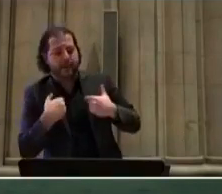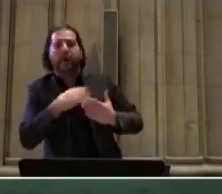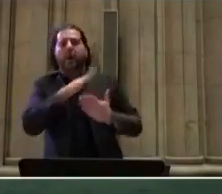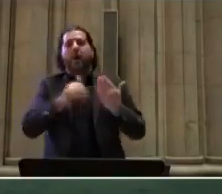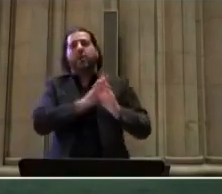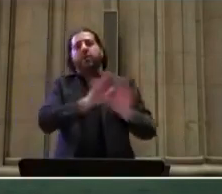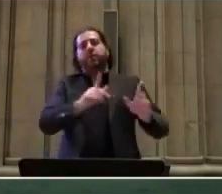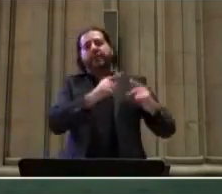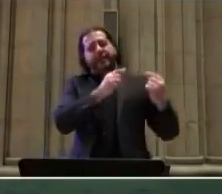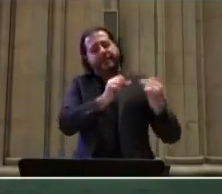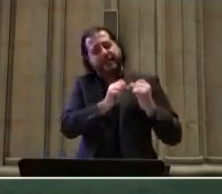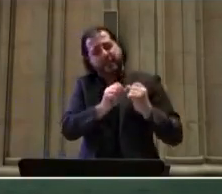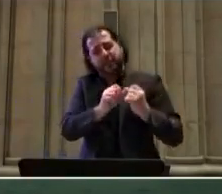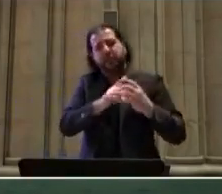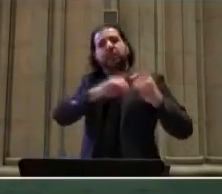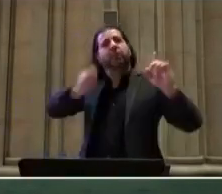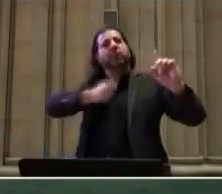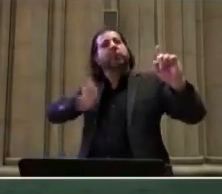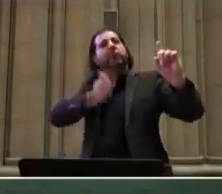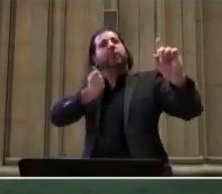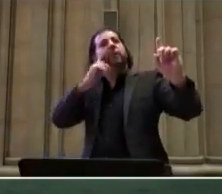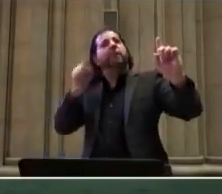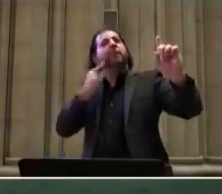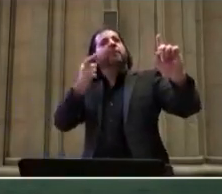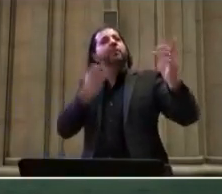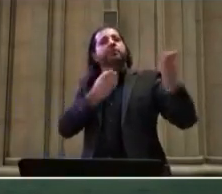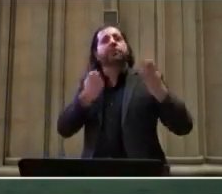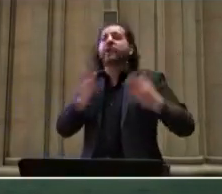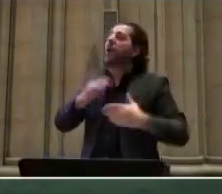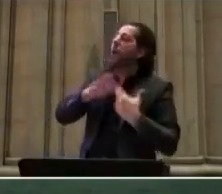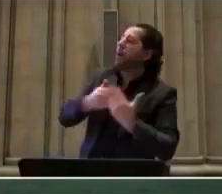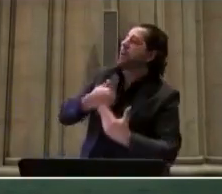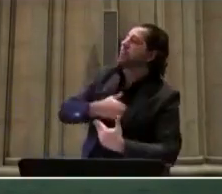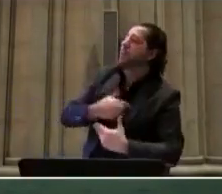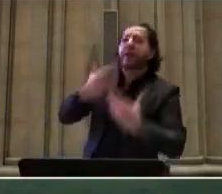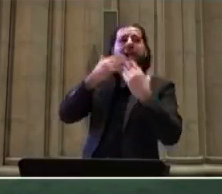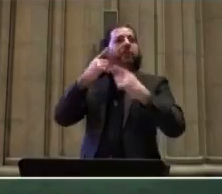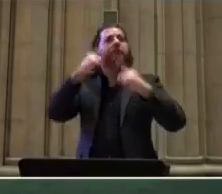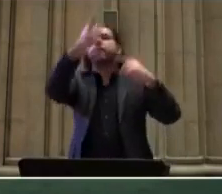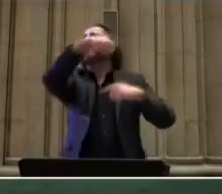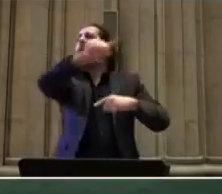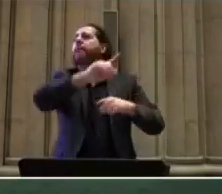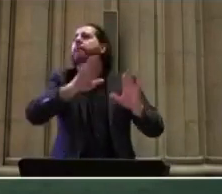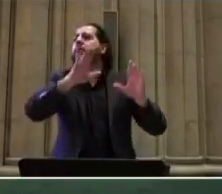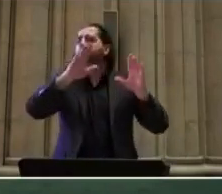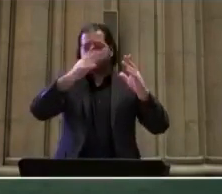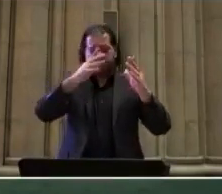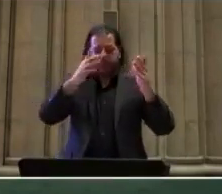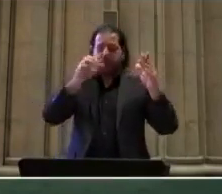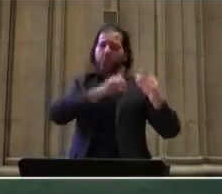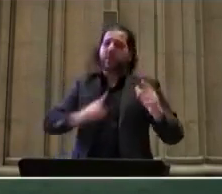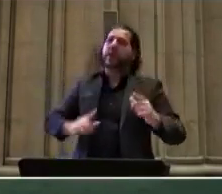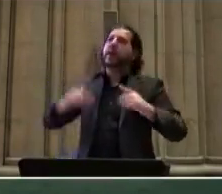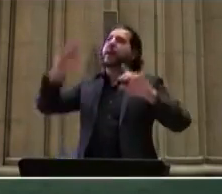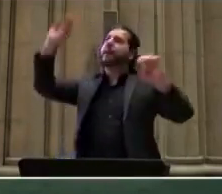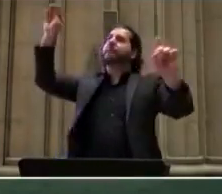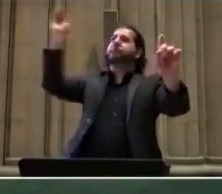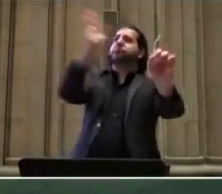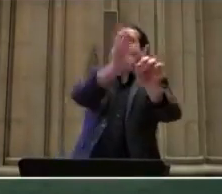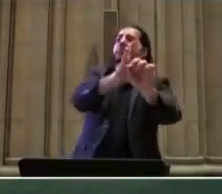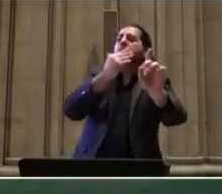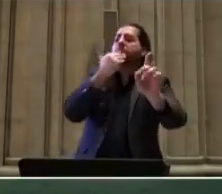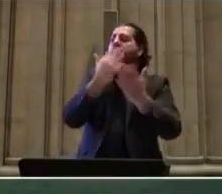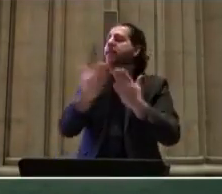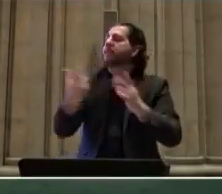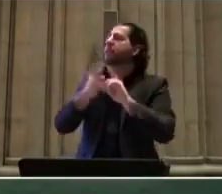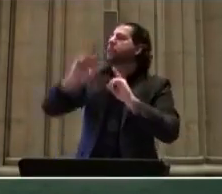who continuously strive in their dedicated services for us all, we thank you for them, O Lord, and ask that you shower upon them goodness from